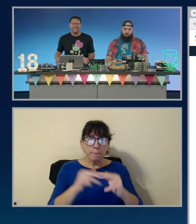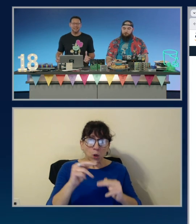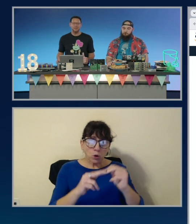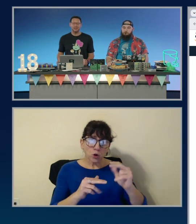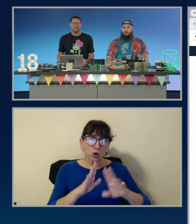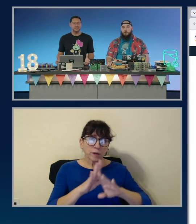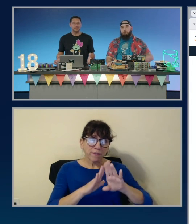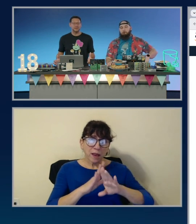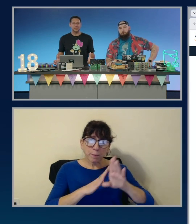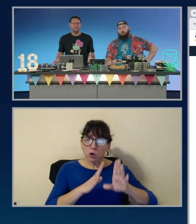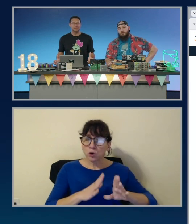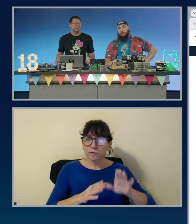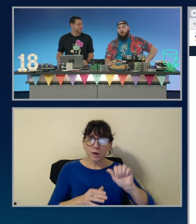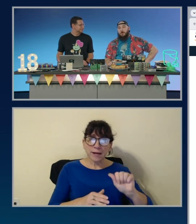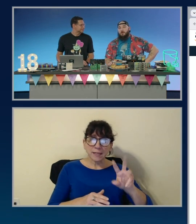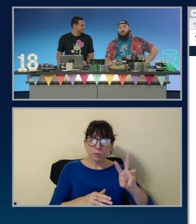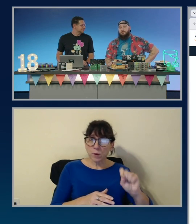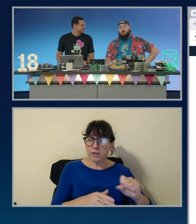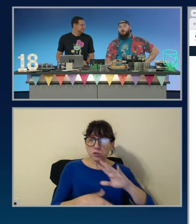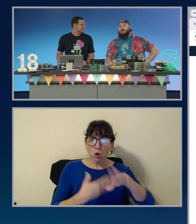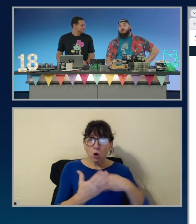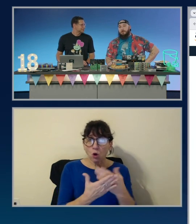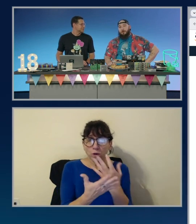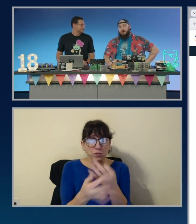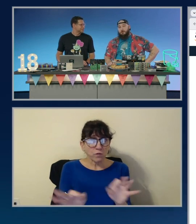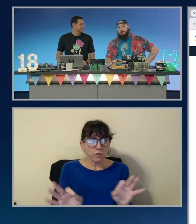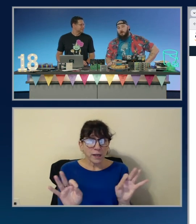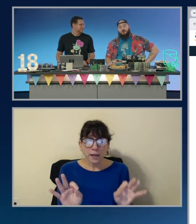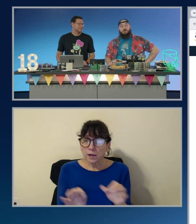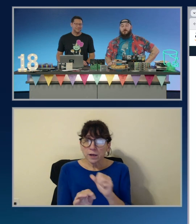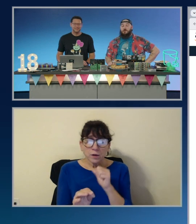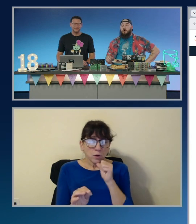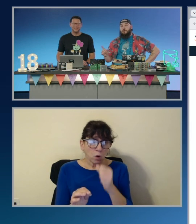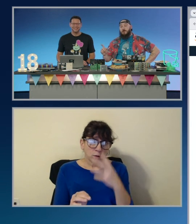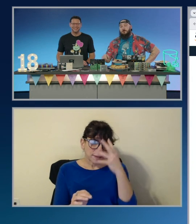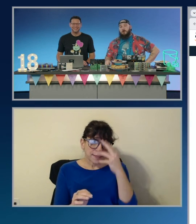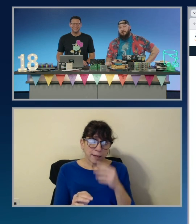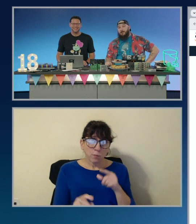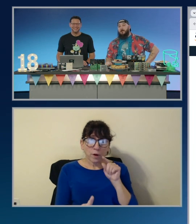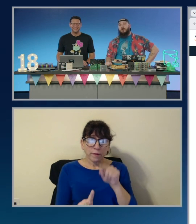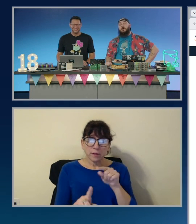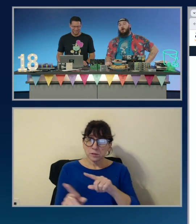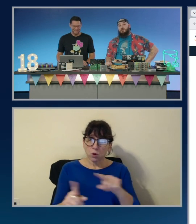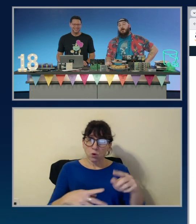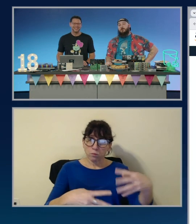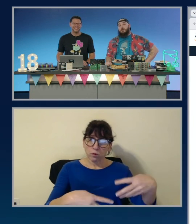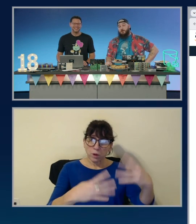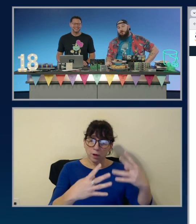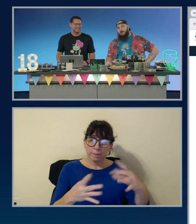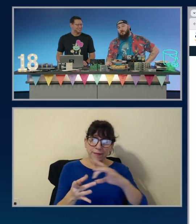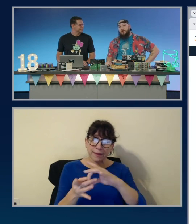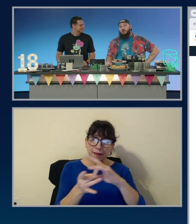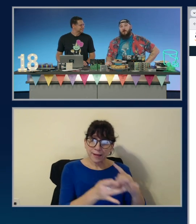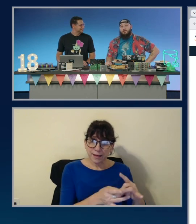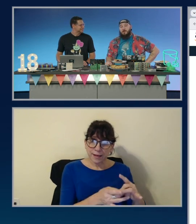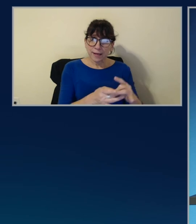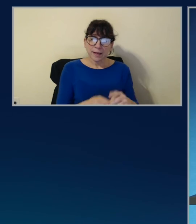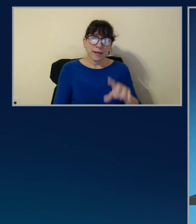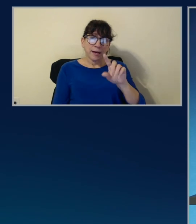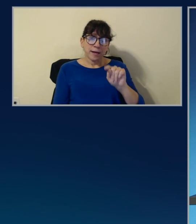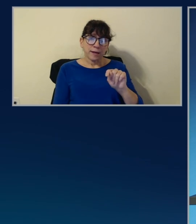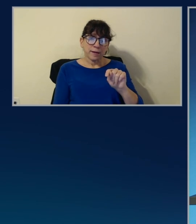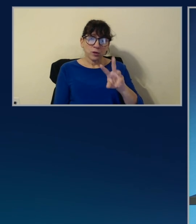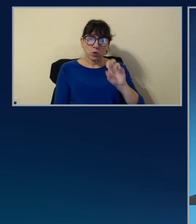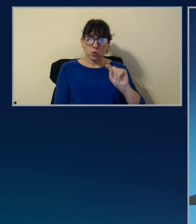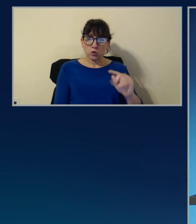on AWS, all for free. Yeah, definitely do not sleep on AWS Training and Certification. Go check out the learning plan. Go check out the Twitch series run by those